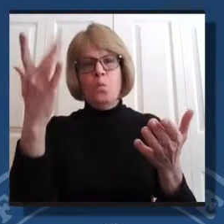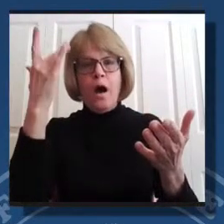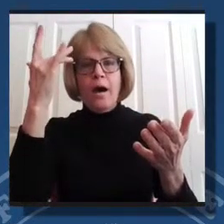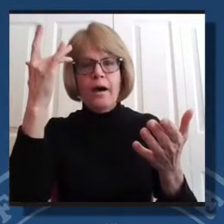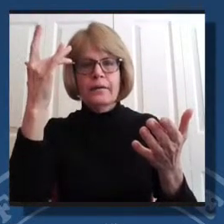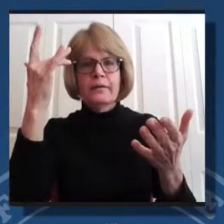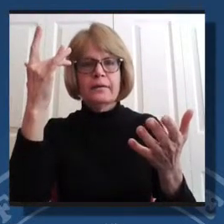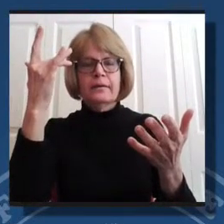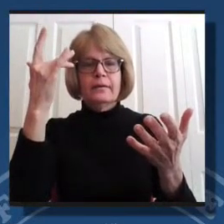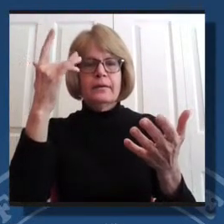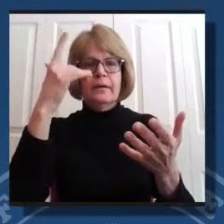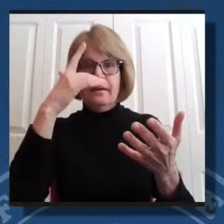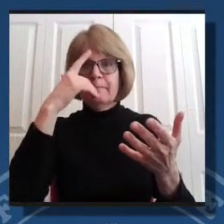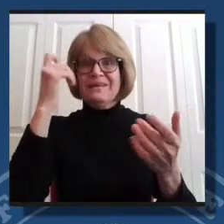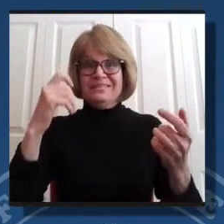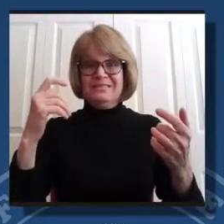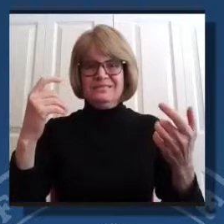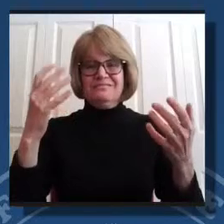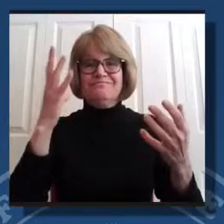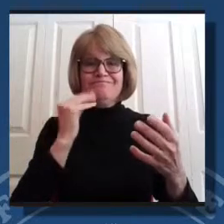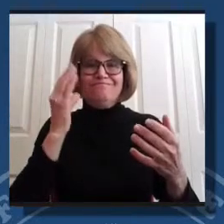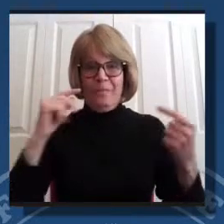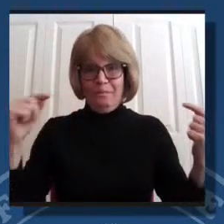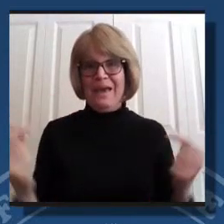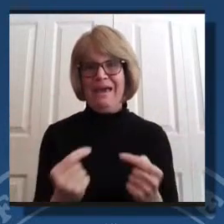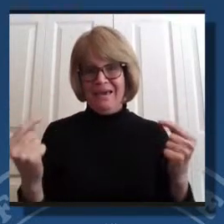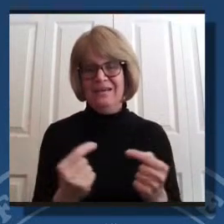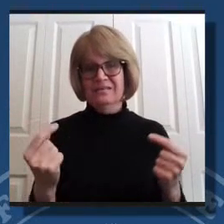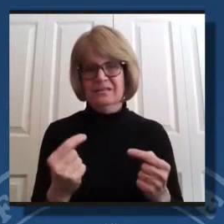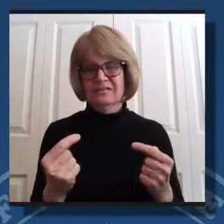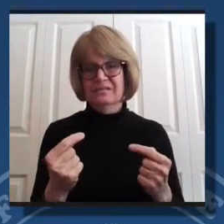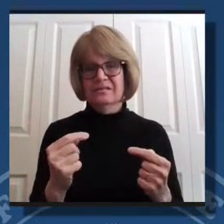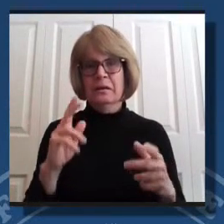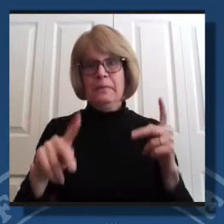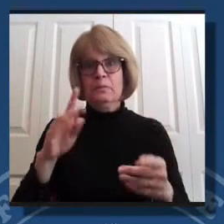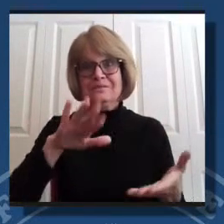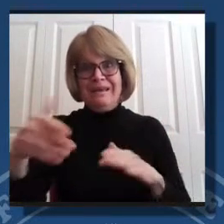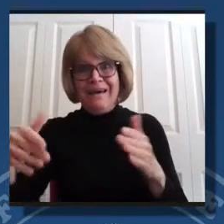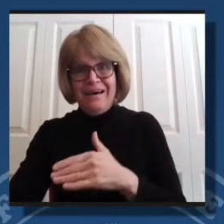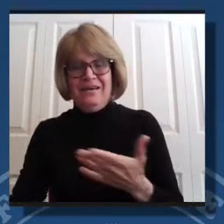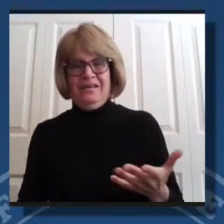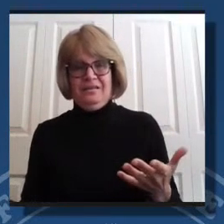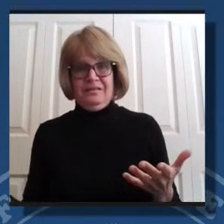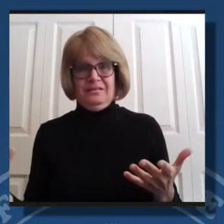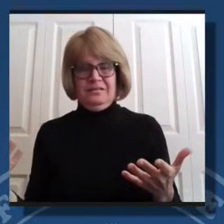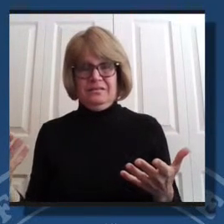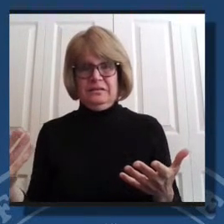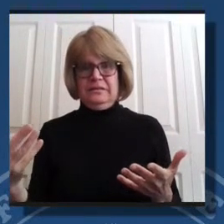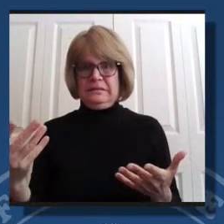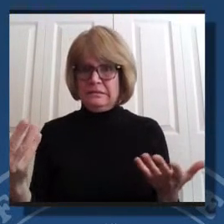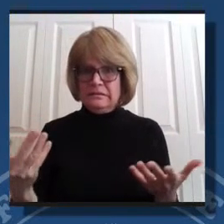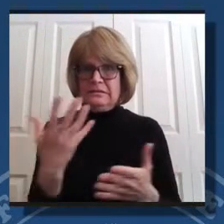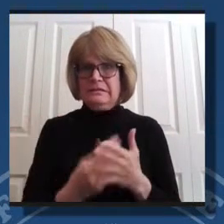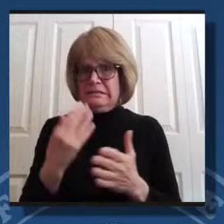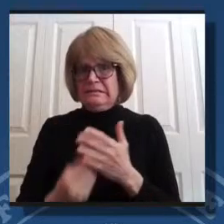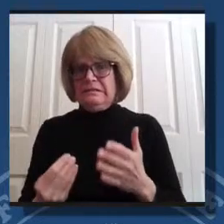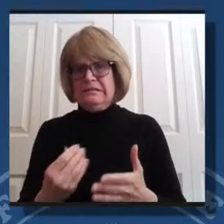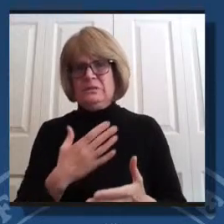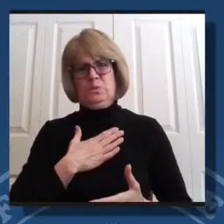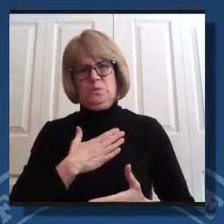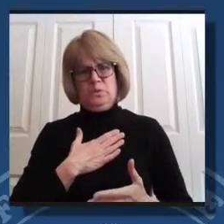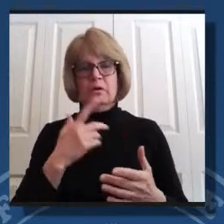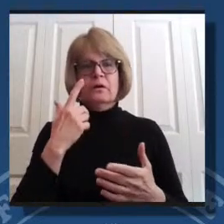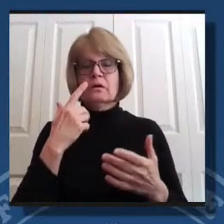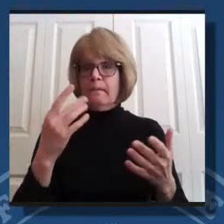of pain, because of the loss of life. And it's all to promote and to